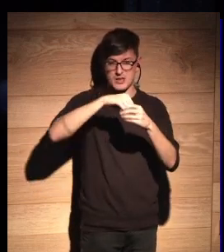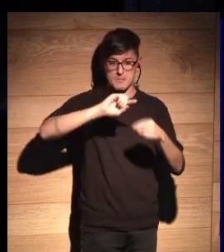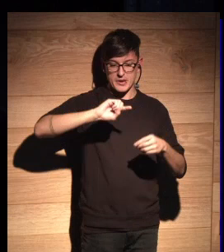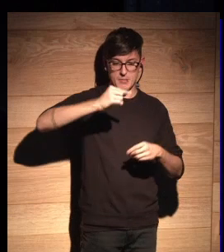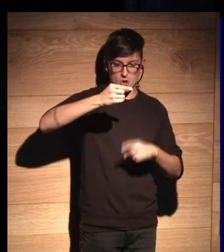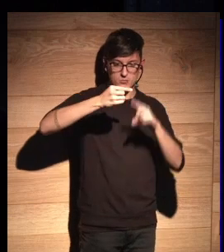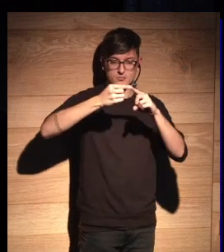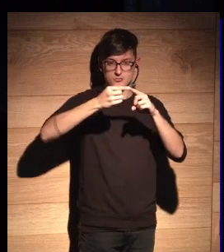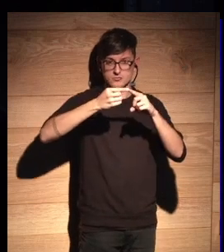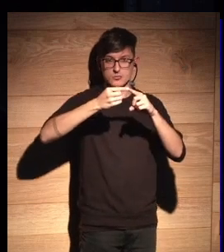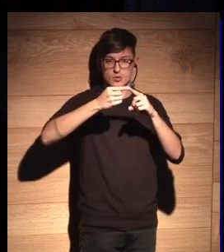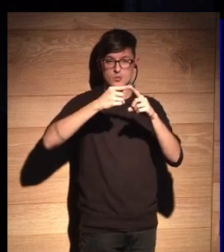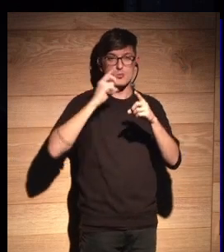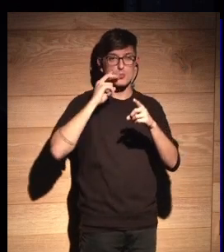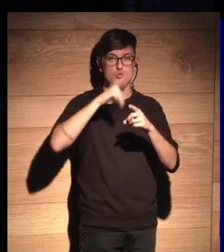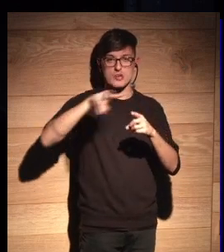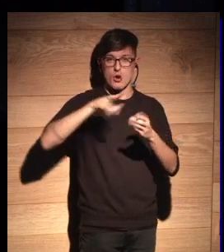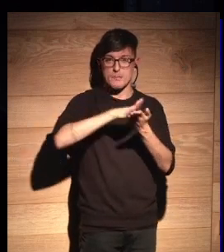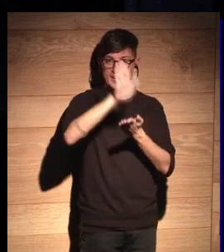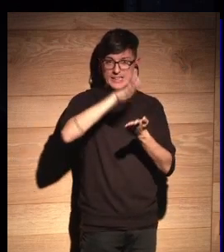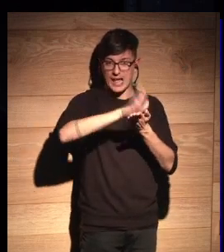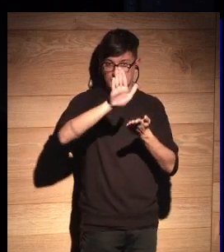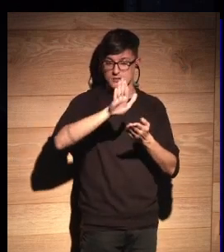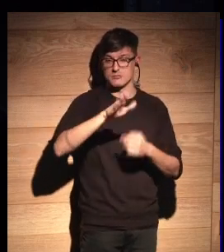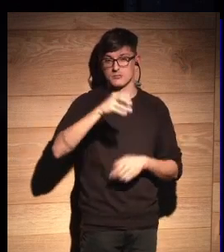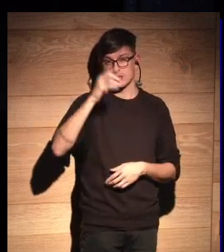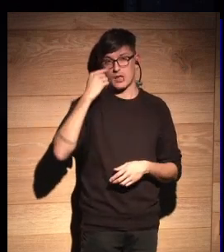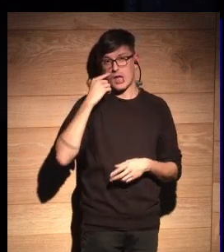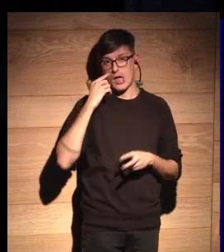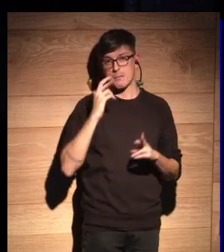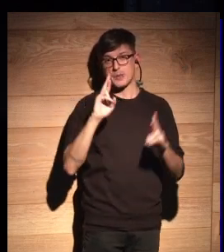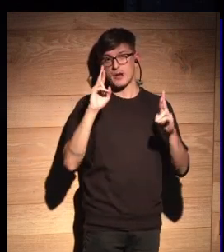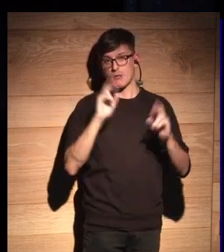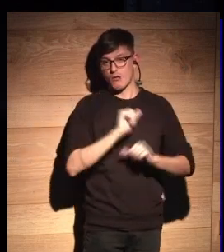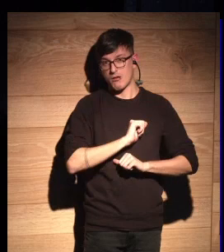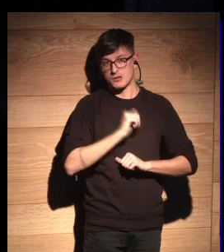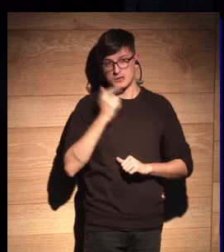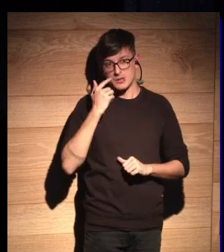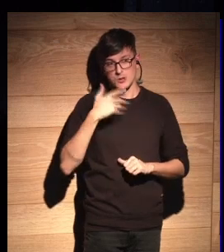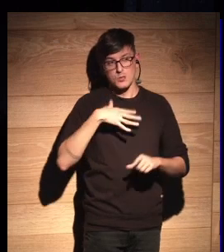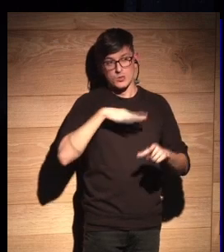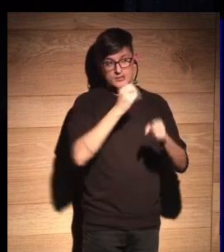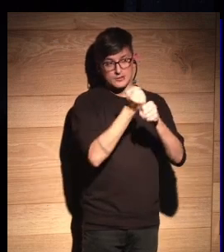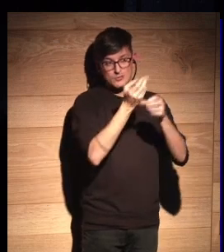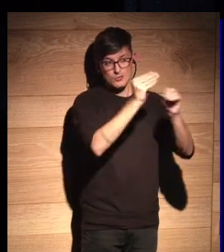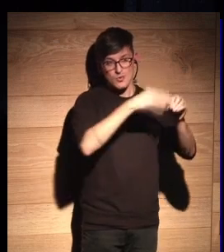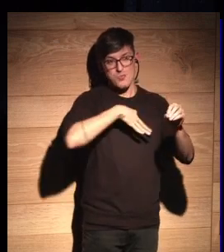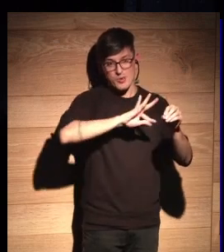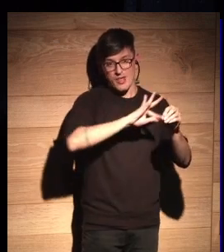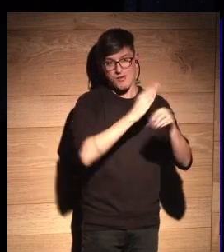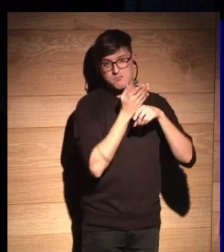And I hope to be able to exhibit also one day your work, Steve. And on the second level, we will